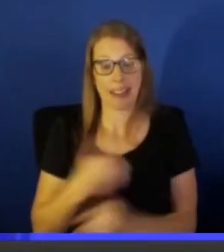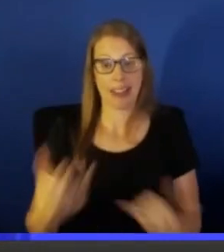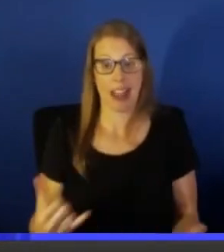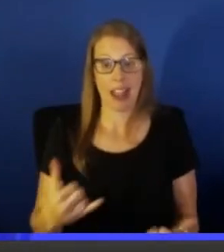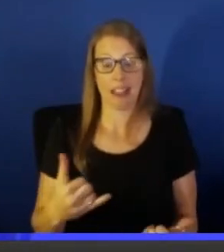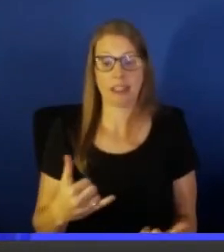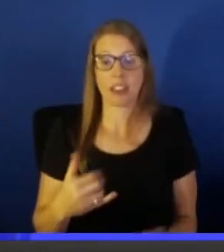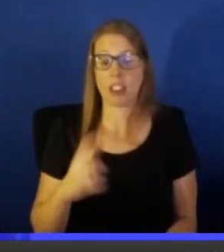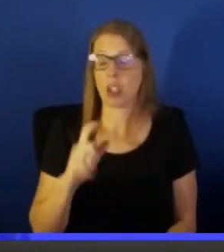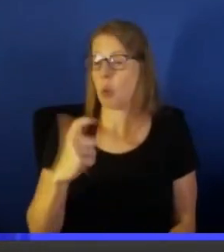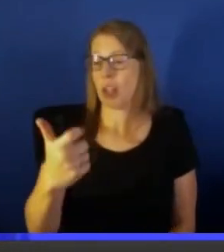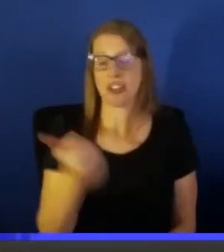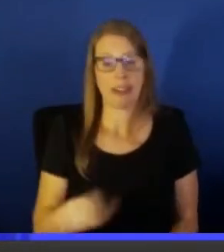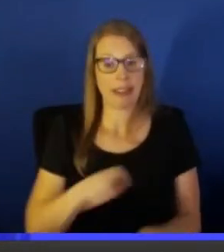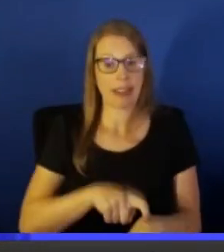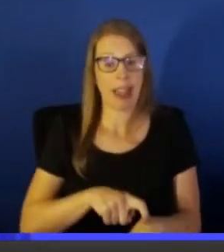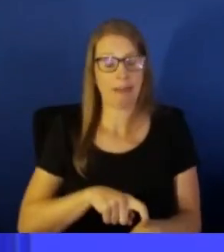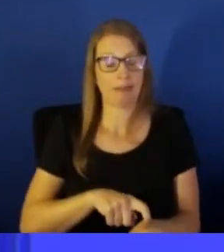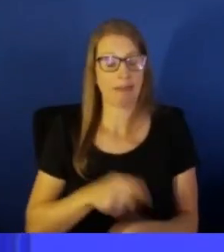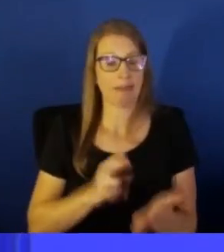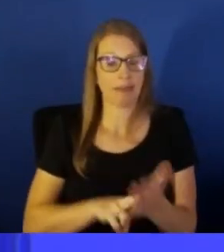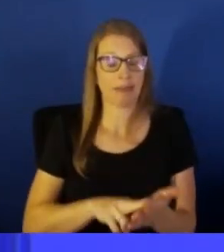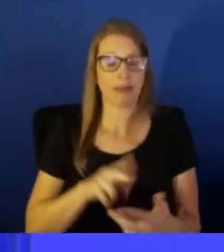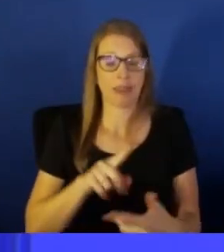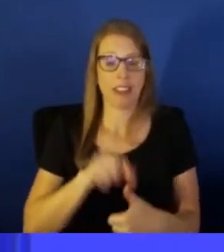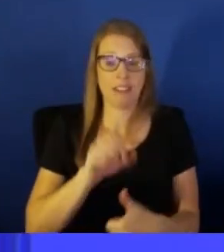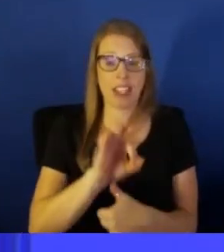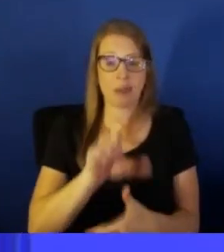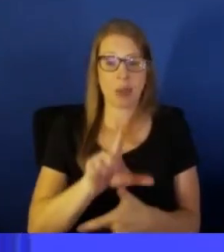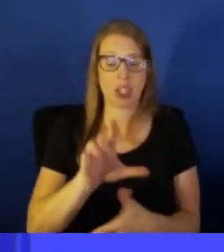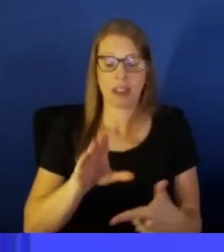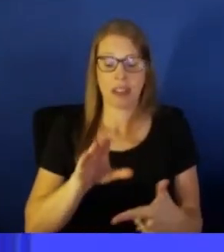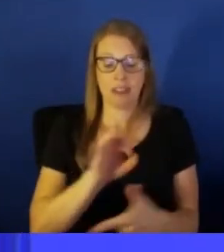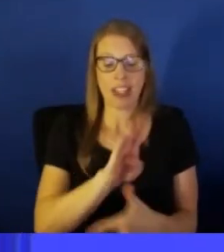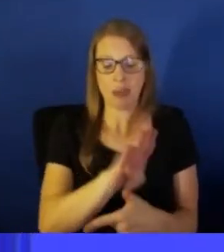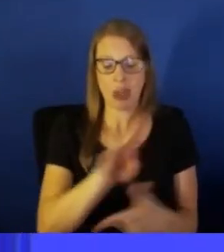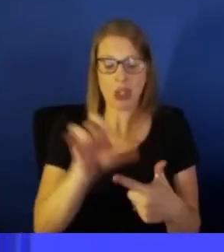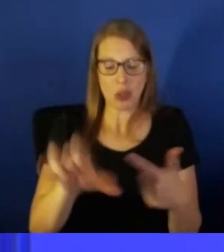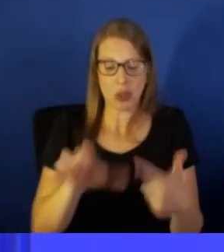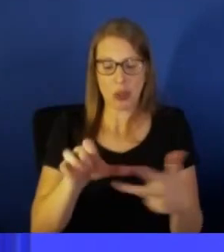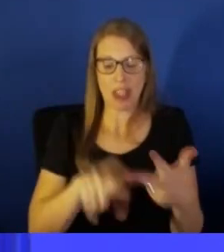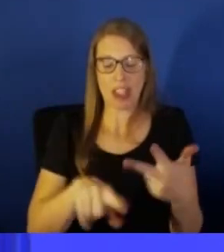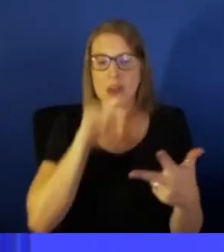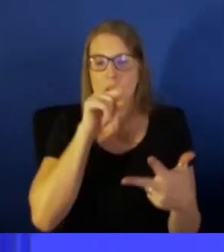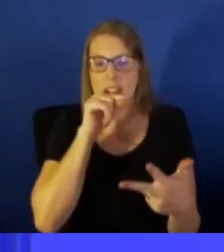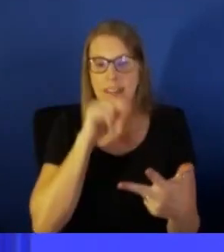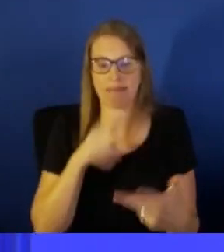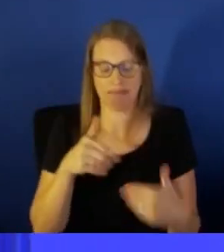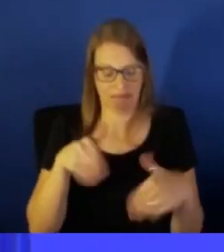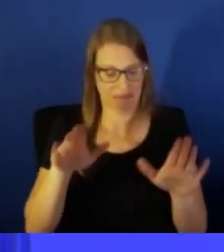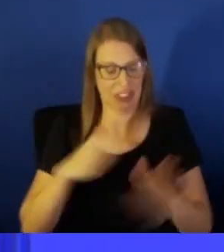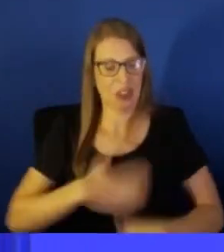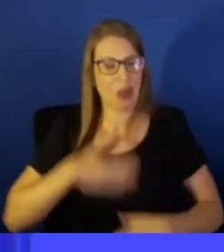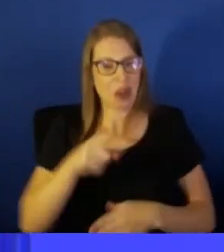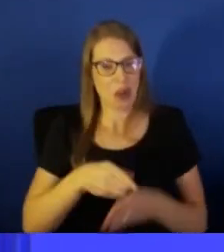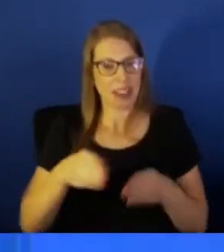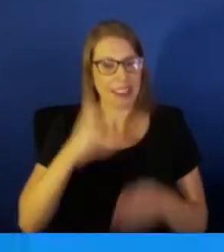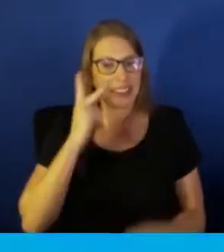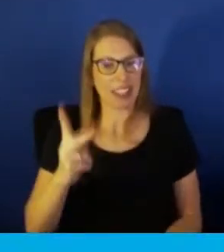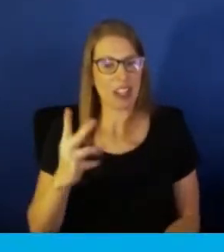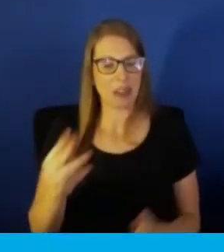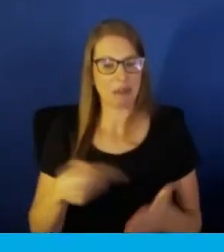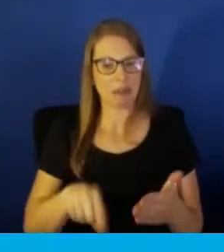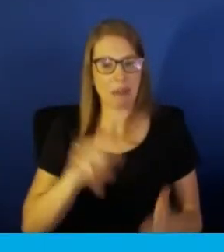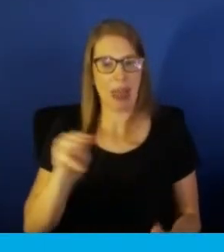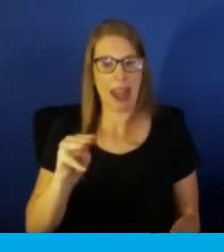updates anytime by logging onto Facebook, YouTube, and Twitter. So go out, please make it a great, safe weekend. We'll see you back here Monday at 8. Did